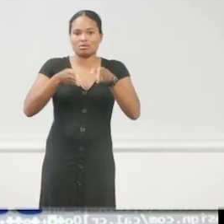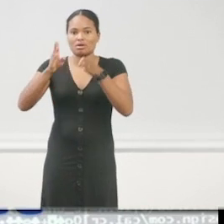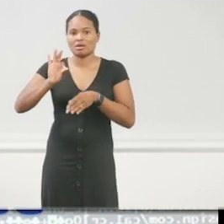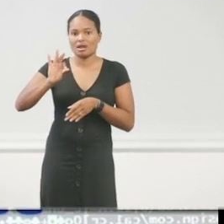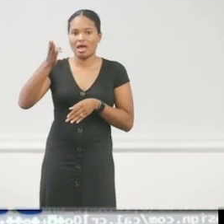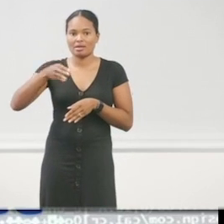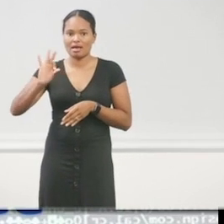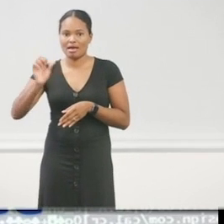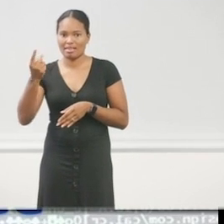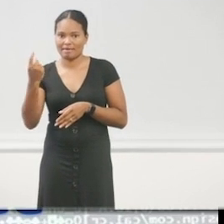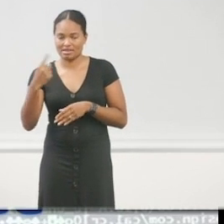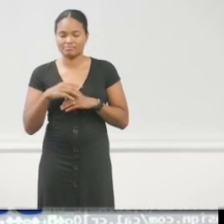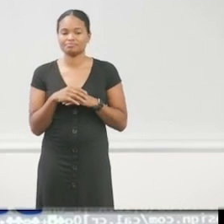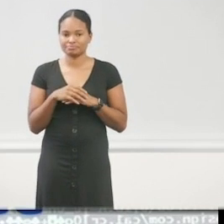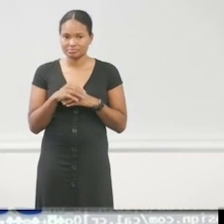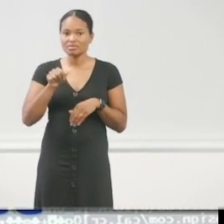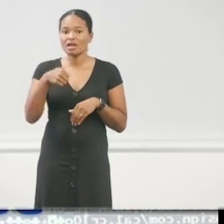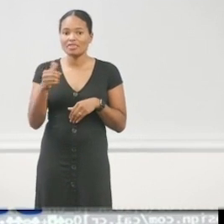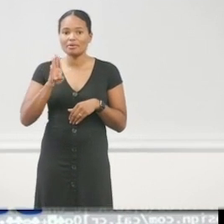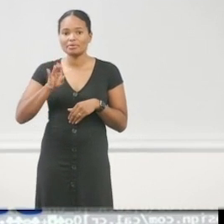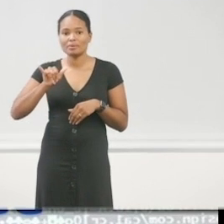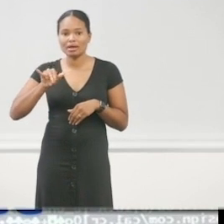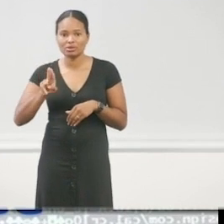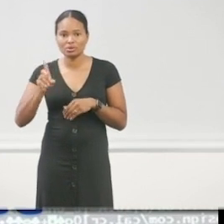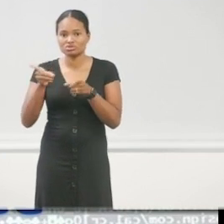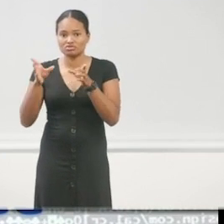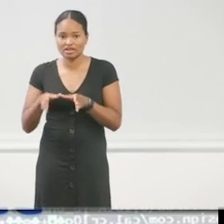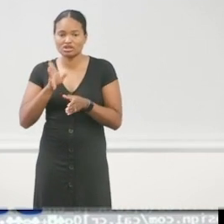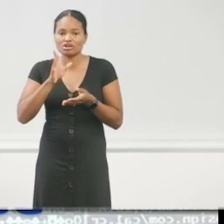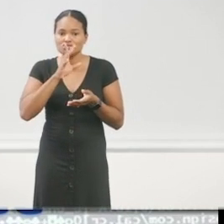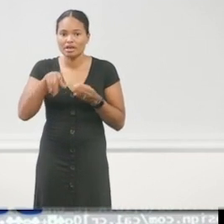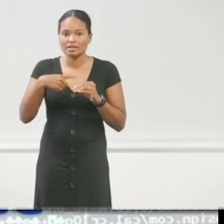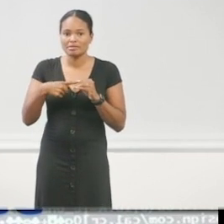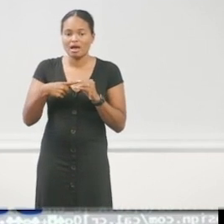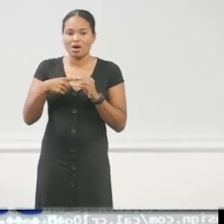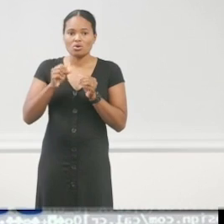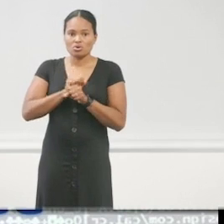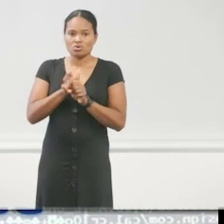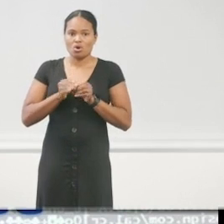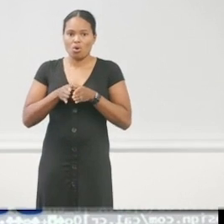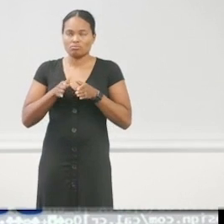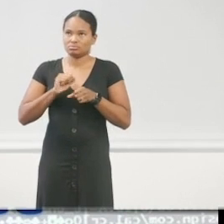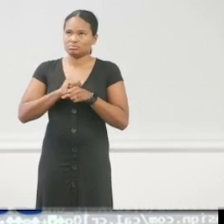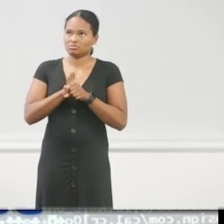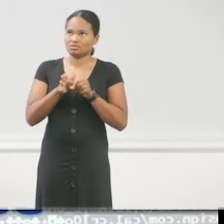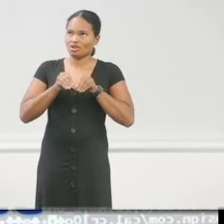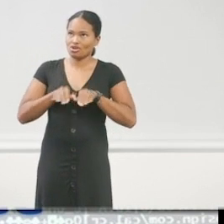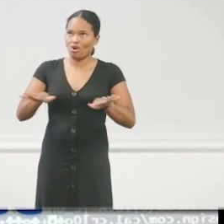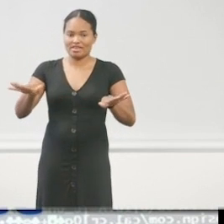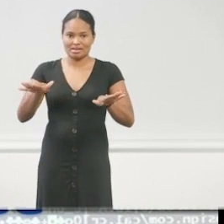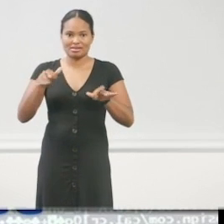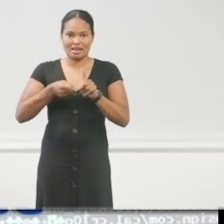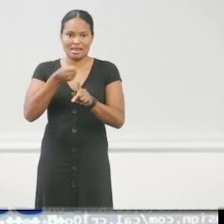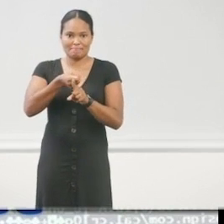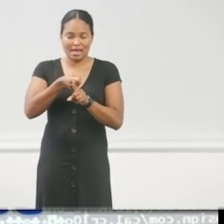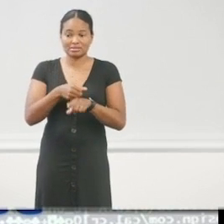the BYU athletic director, talking about the effects of COVID. And when COVID came around, actually right before COVID came around,